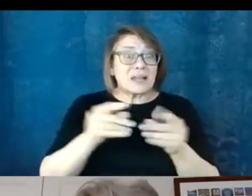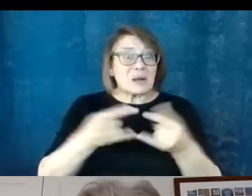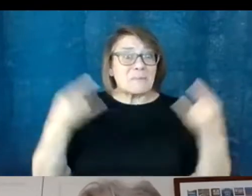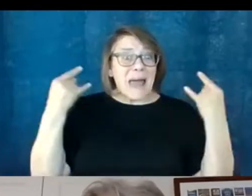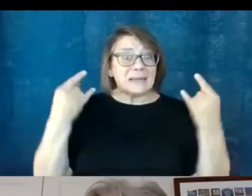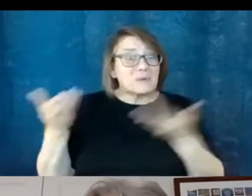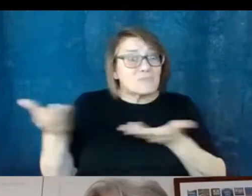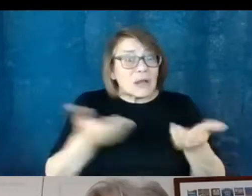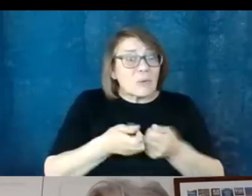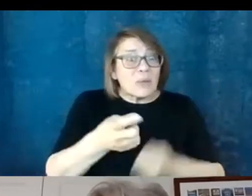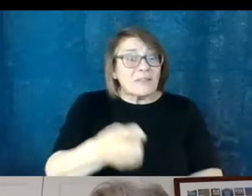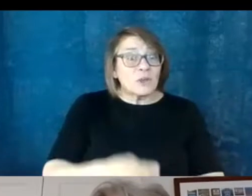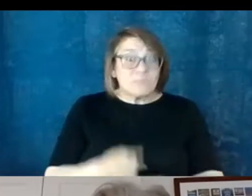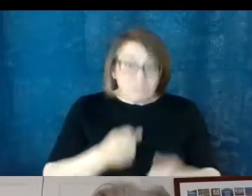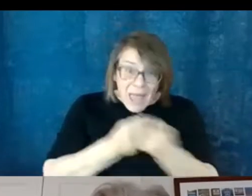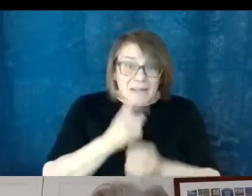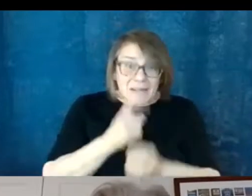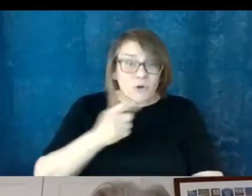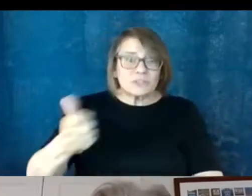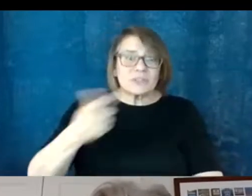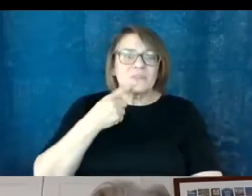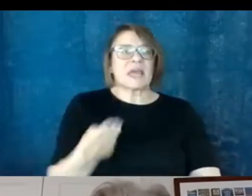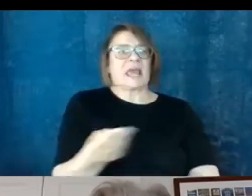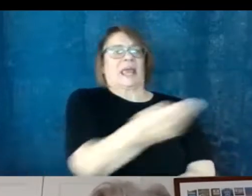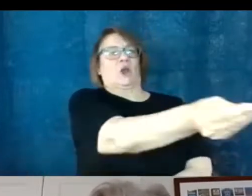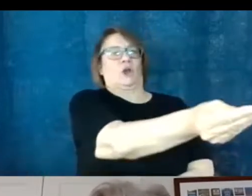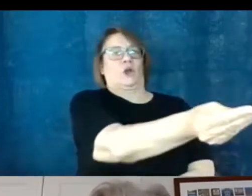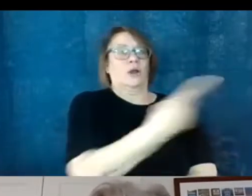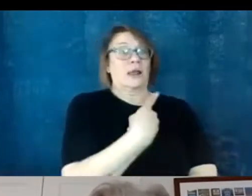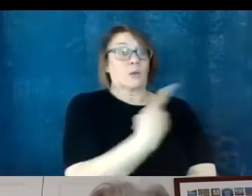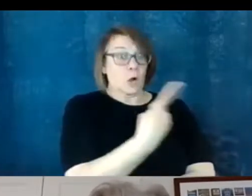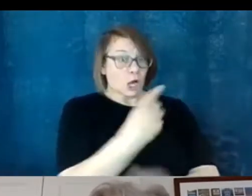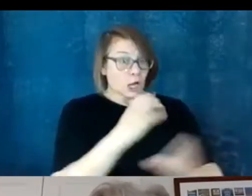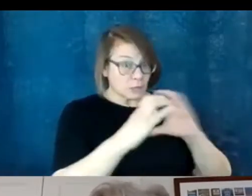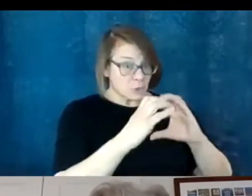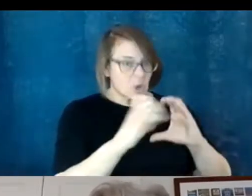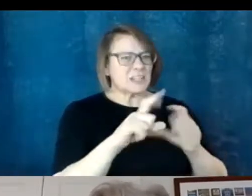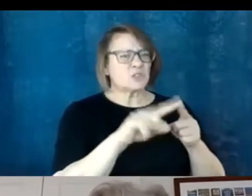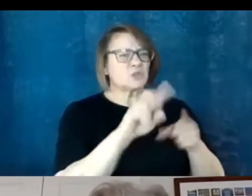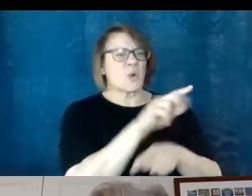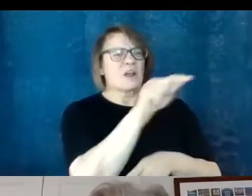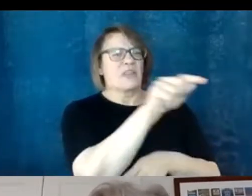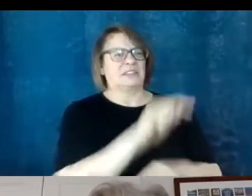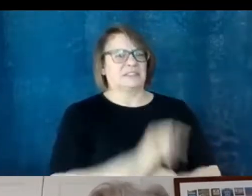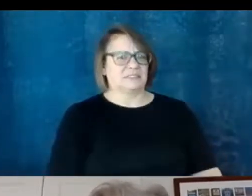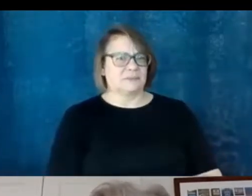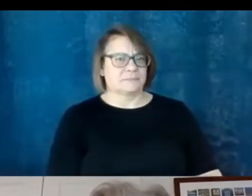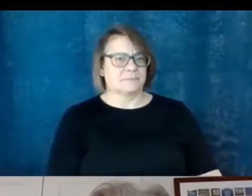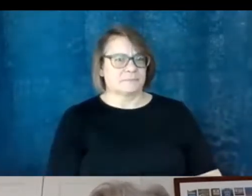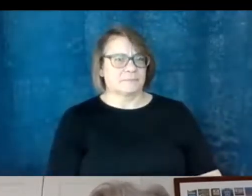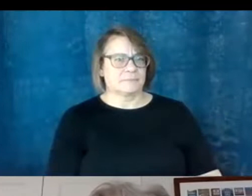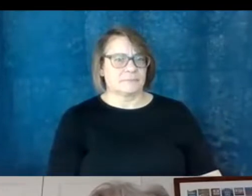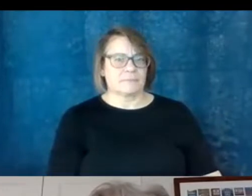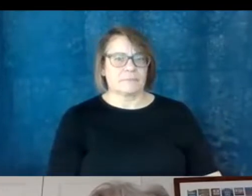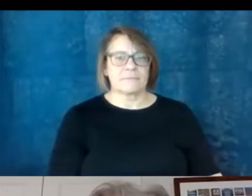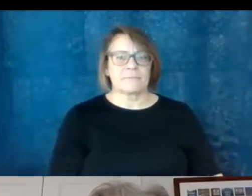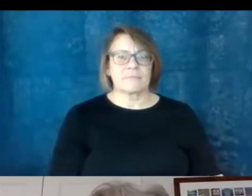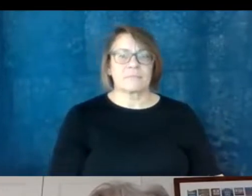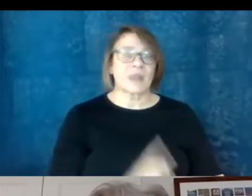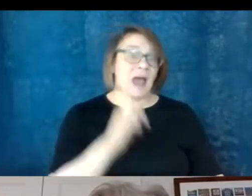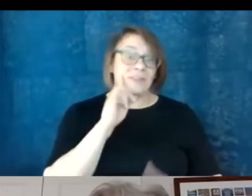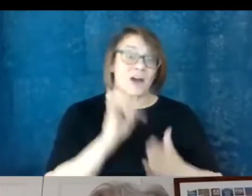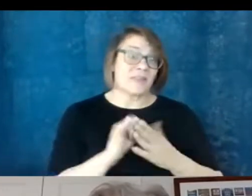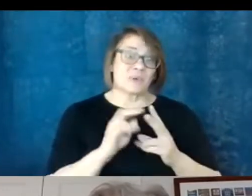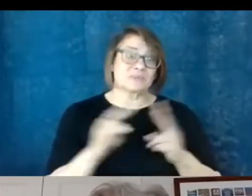and advocate for yourself and say, here, we're going to communicate. I need you to wear this. I thought that was